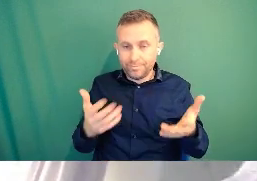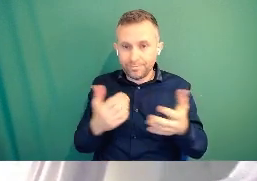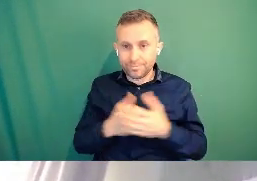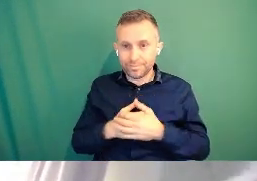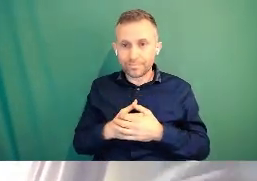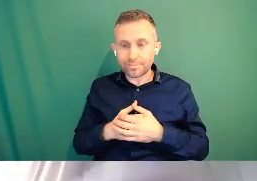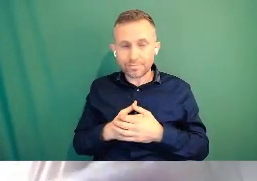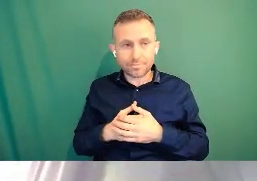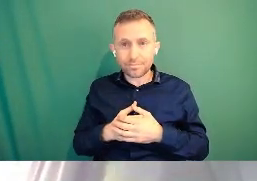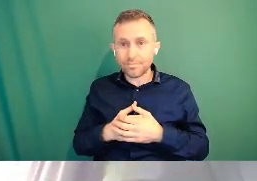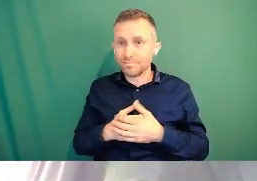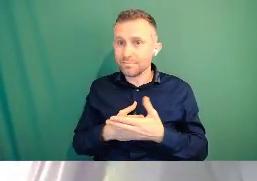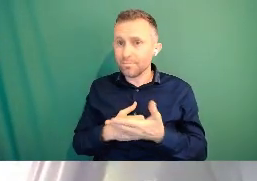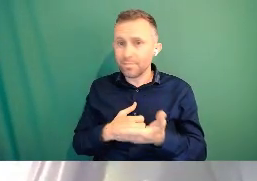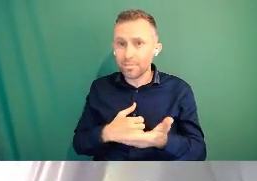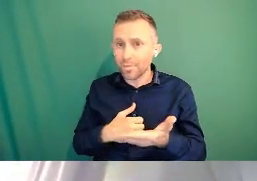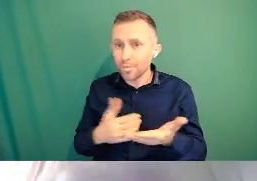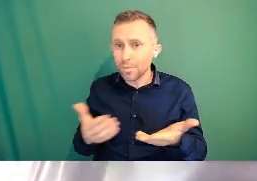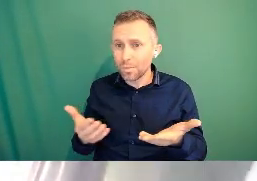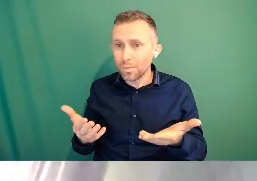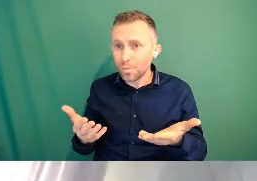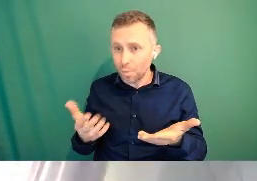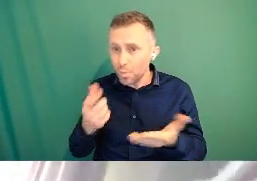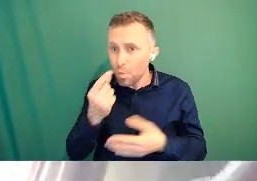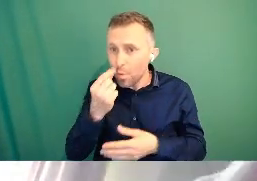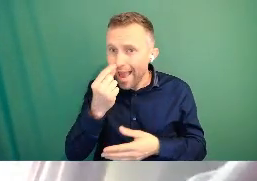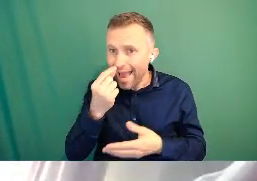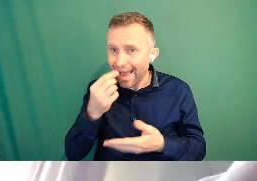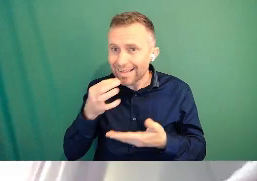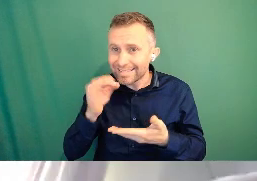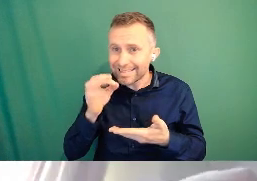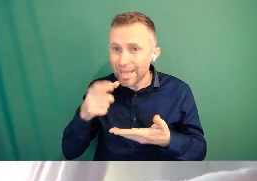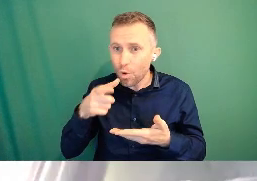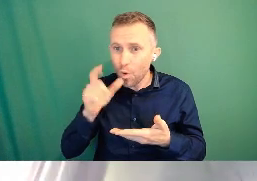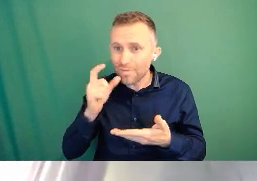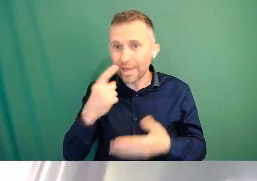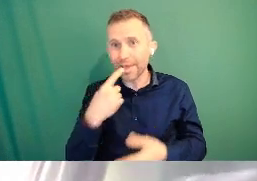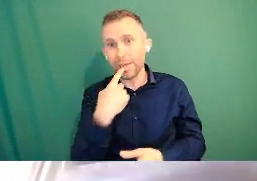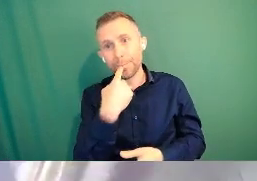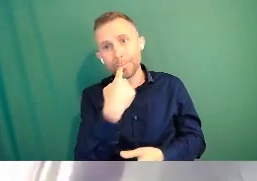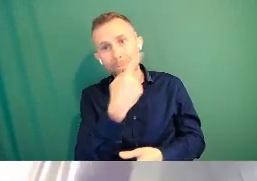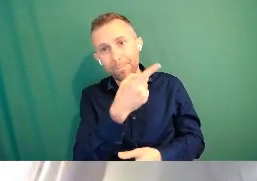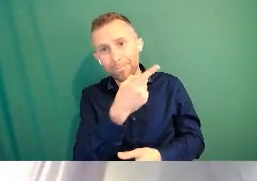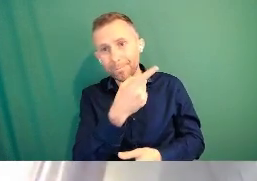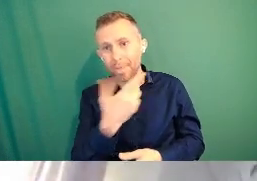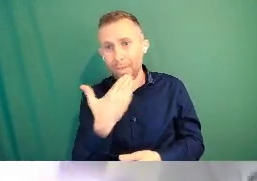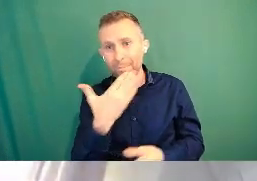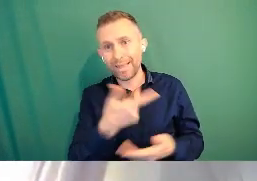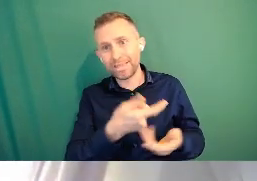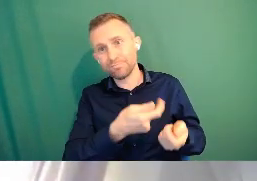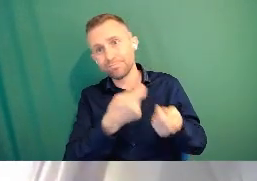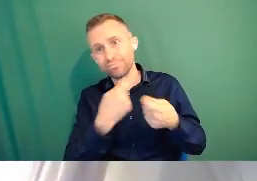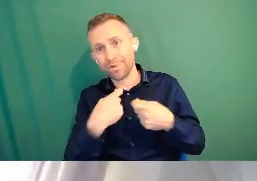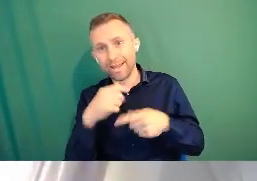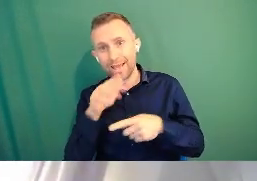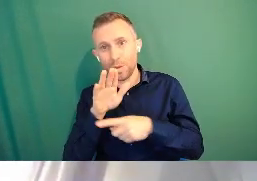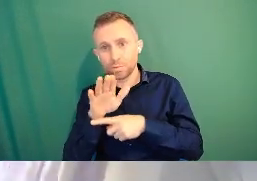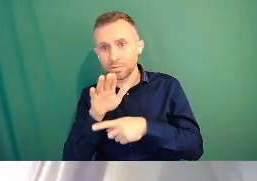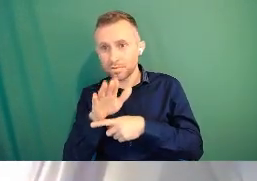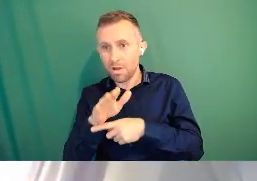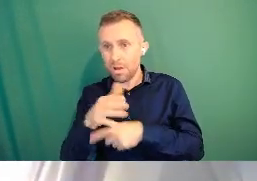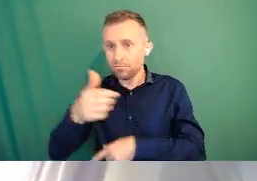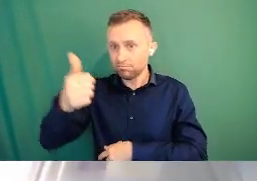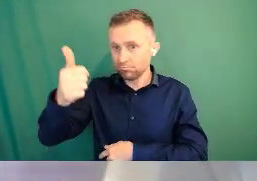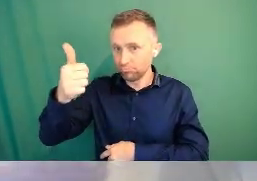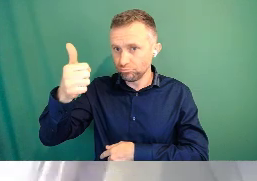to go in there. However, you are more than welcome to sit in the courtyards and have